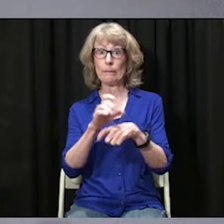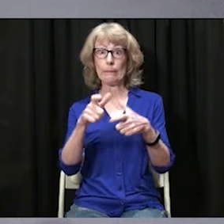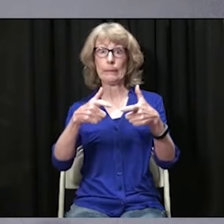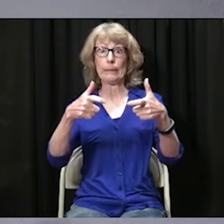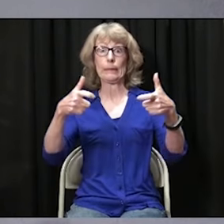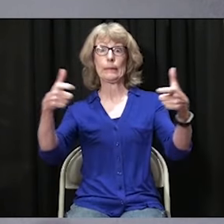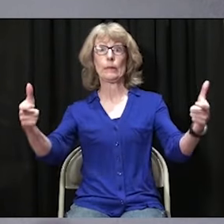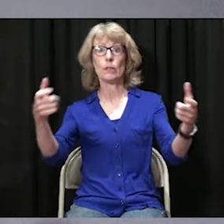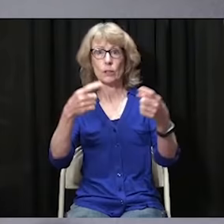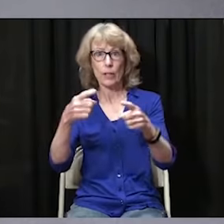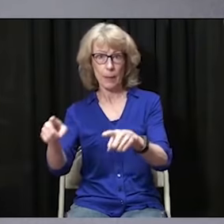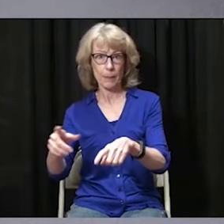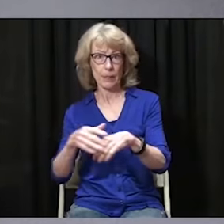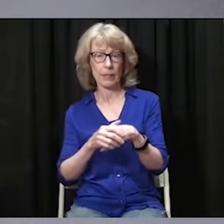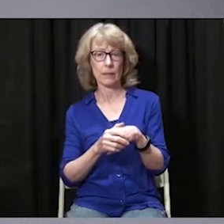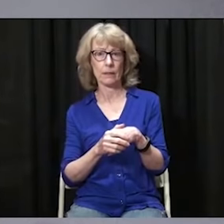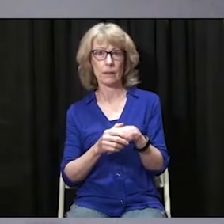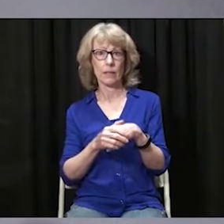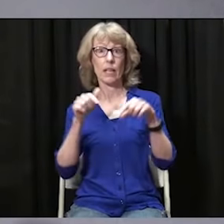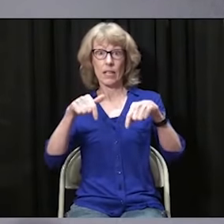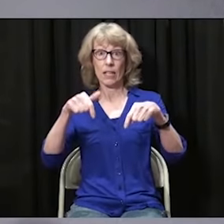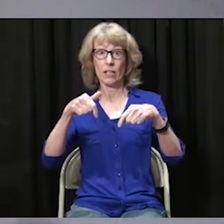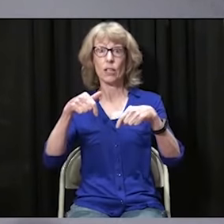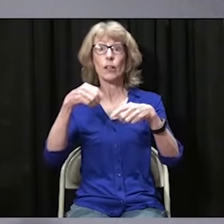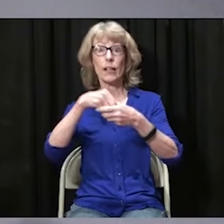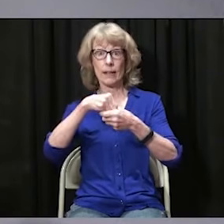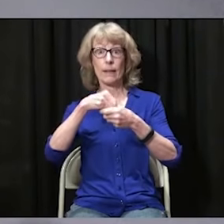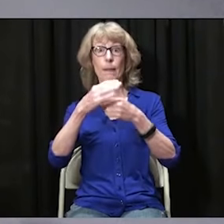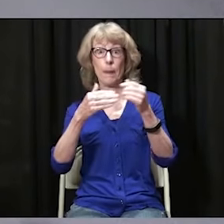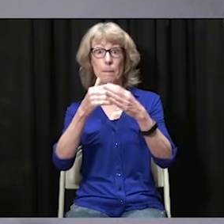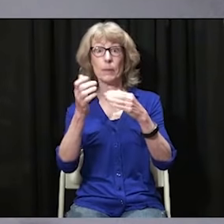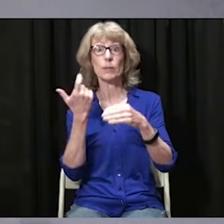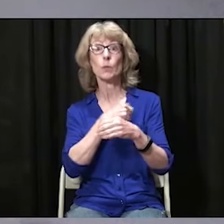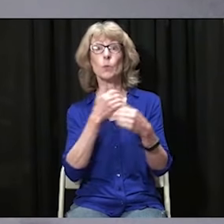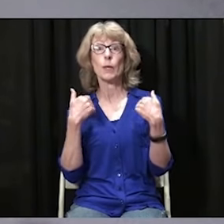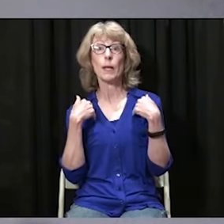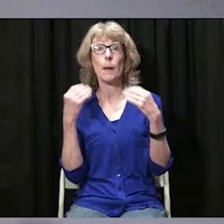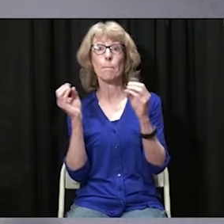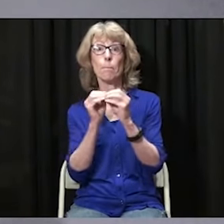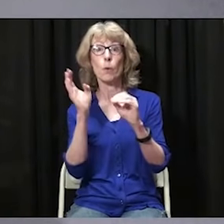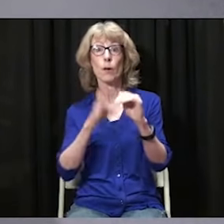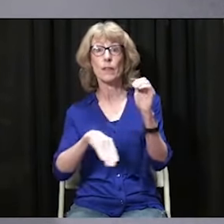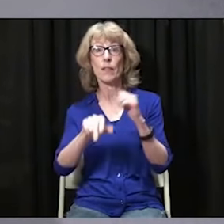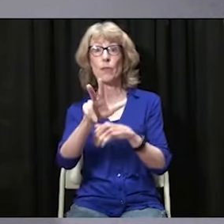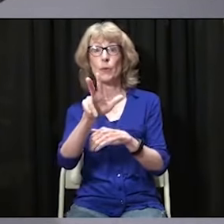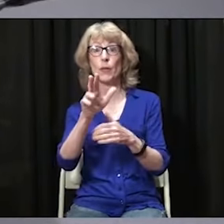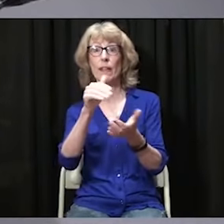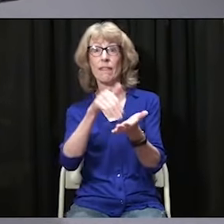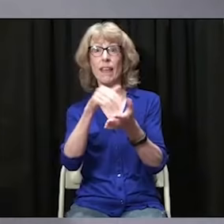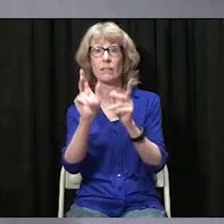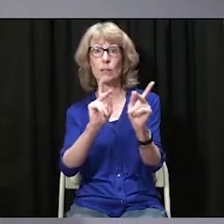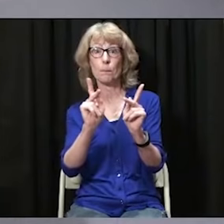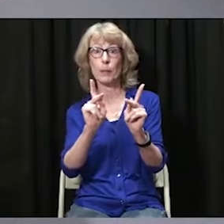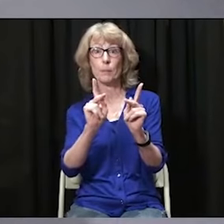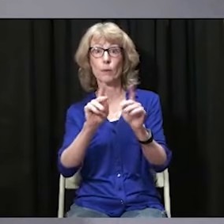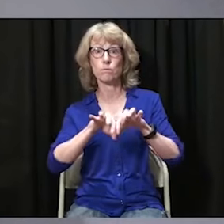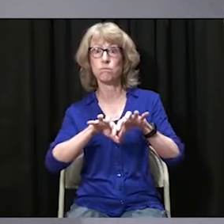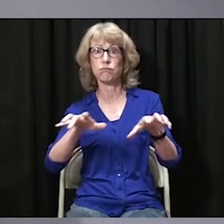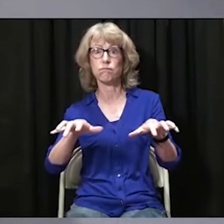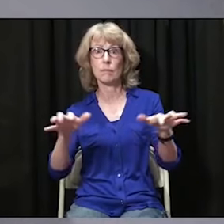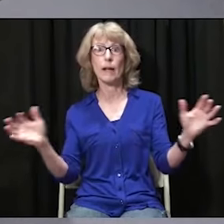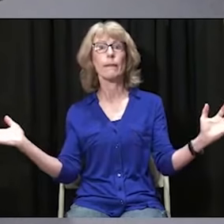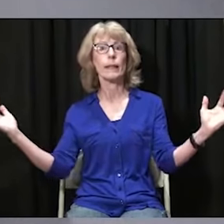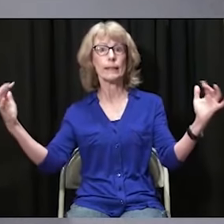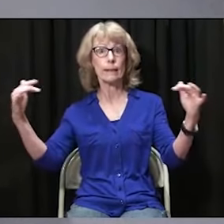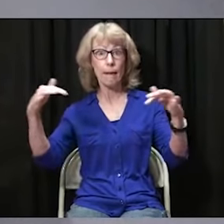Christ. We had 3,600 people on our campus for the Lee Strobel event. And they were spread all throughout four different rooms in our